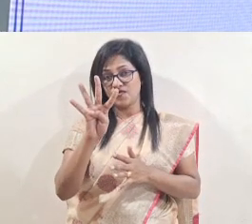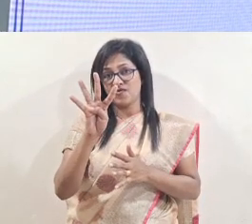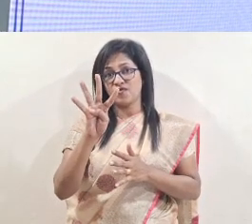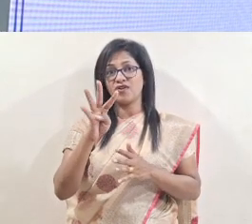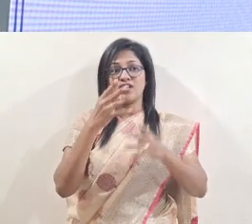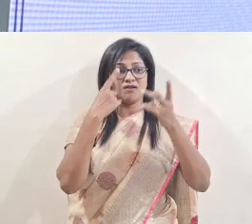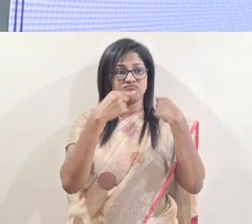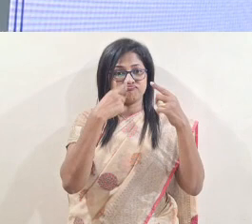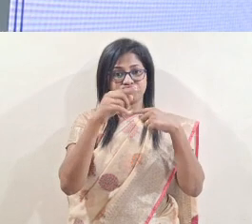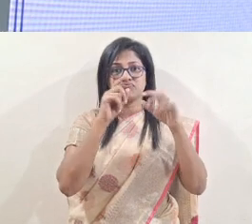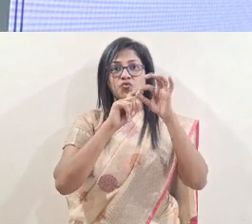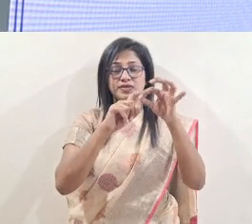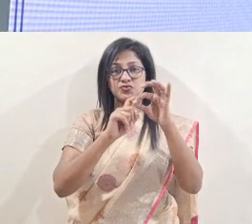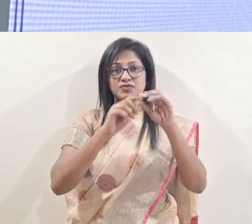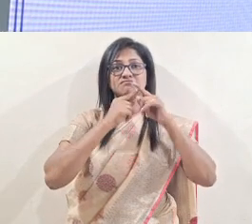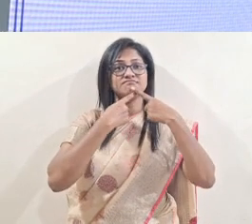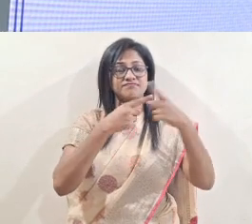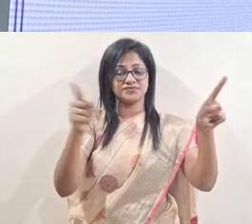to individuals'